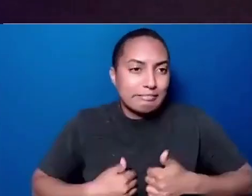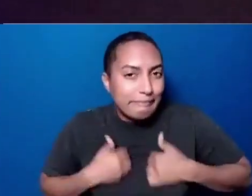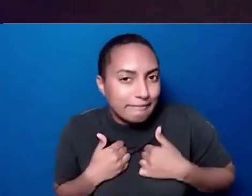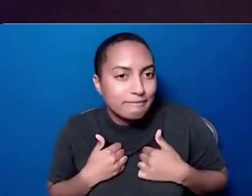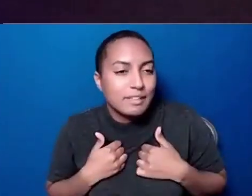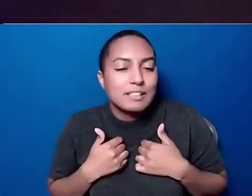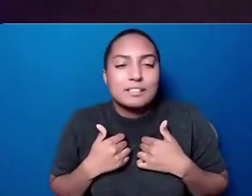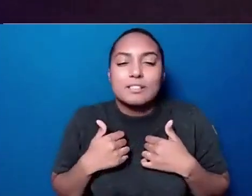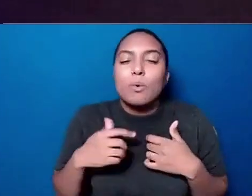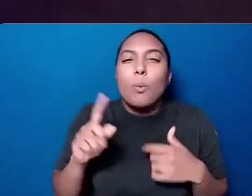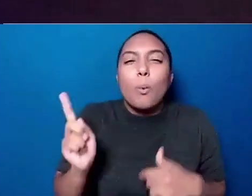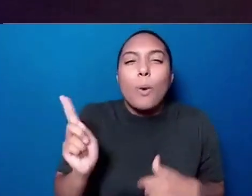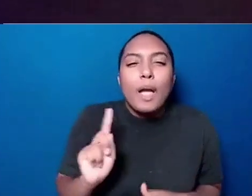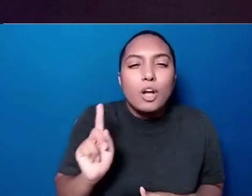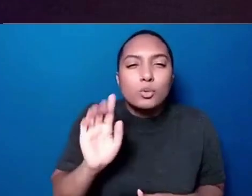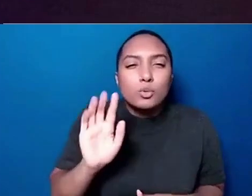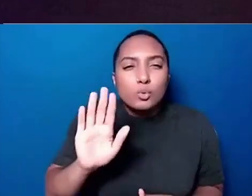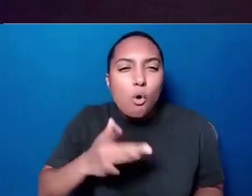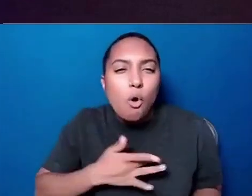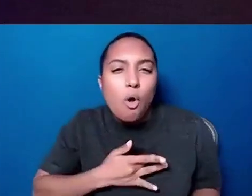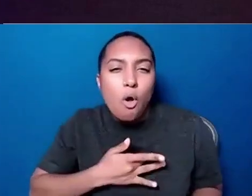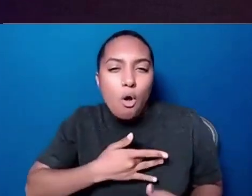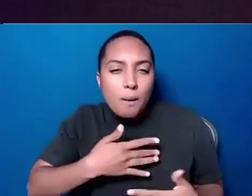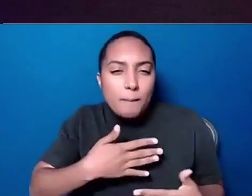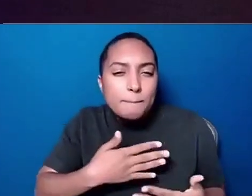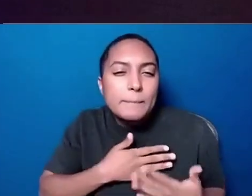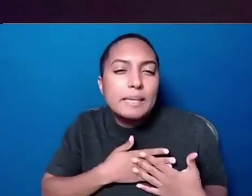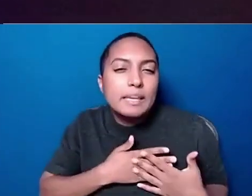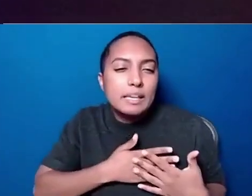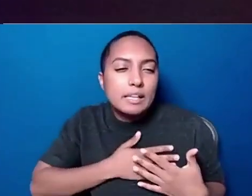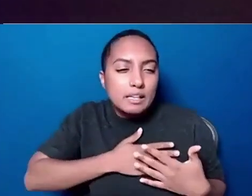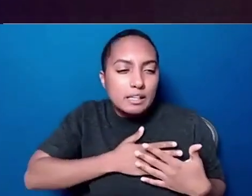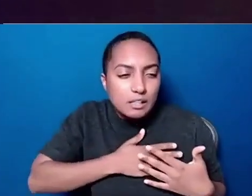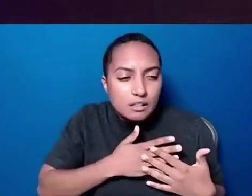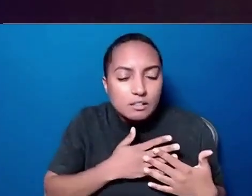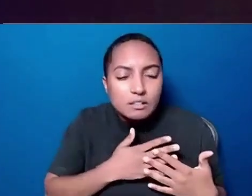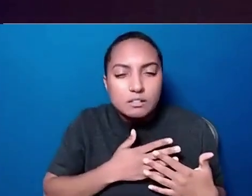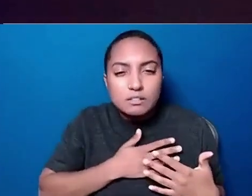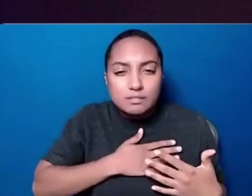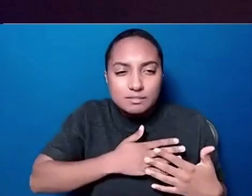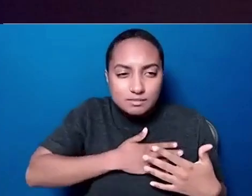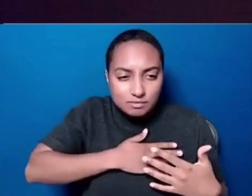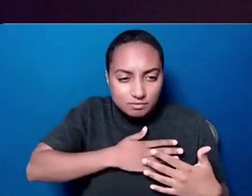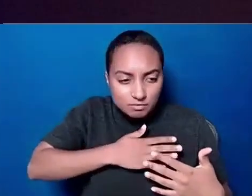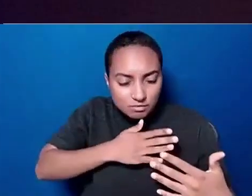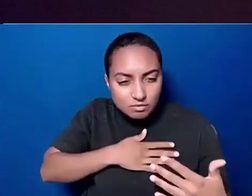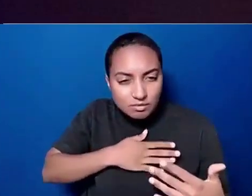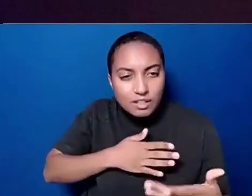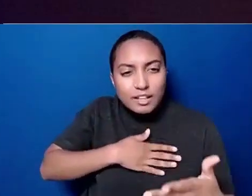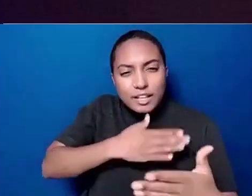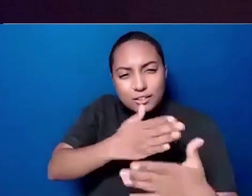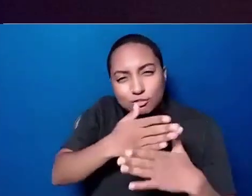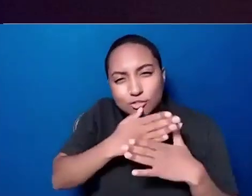Where is your heart beating in tandem, in shared agreement?